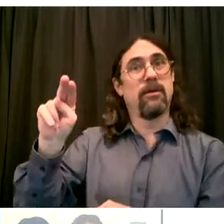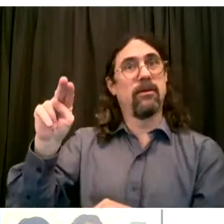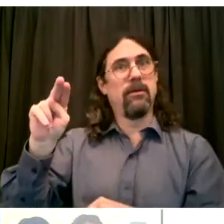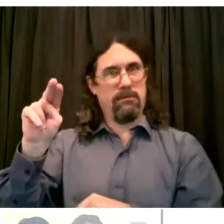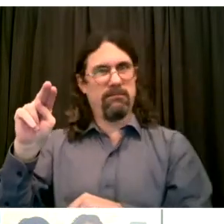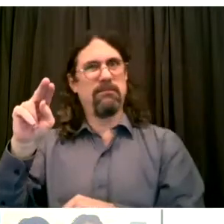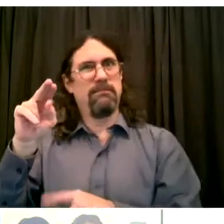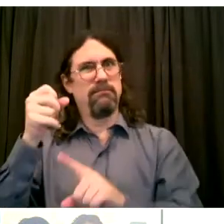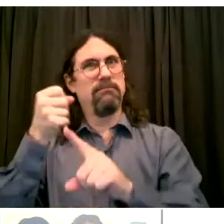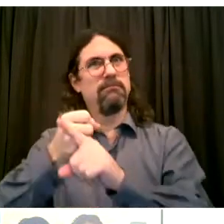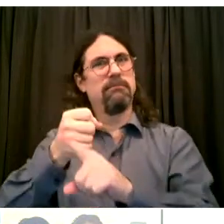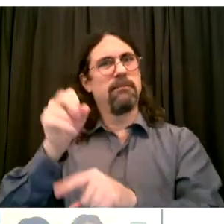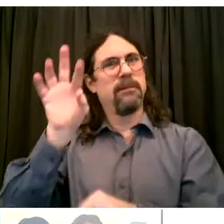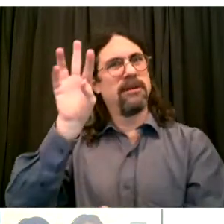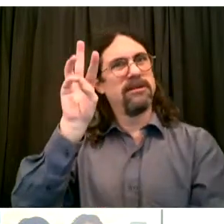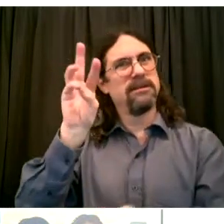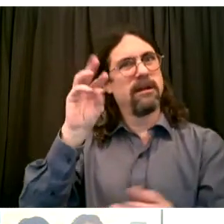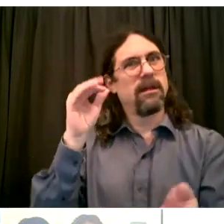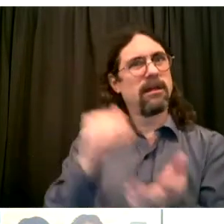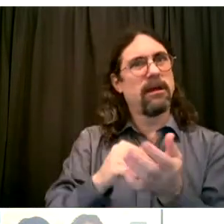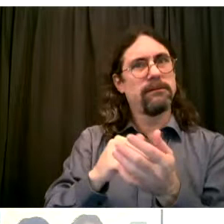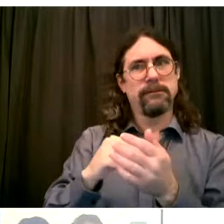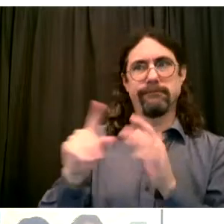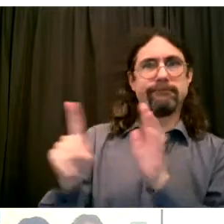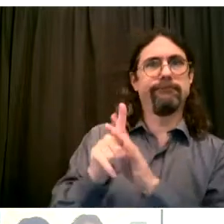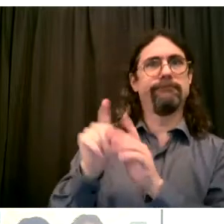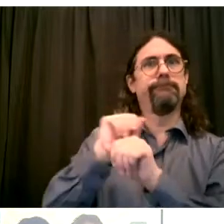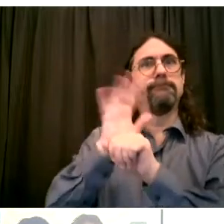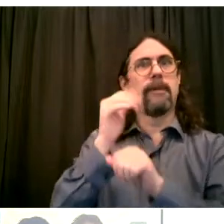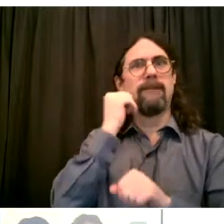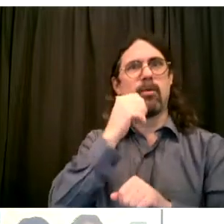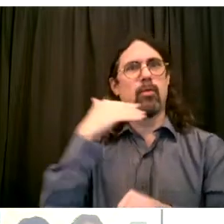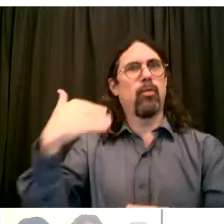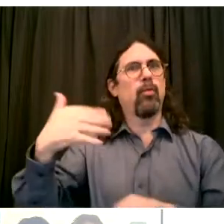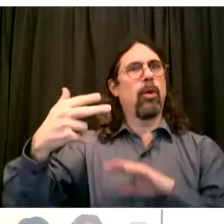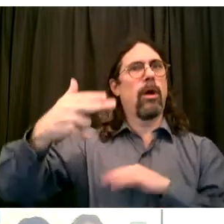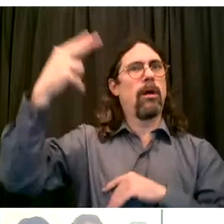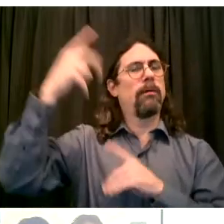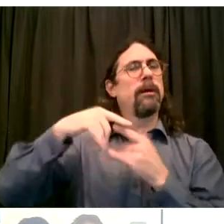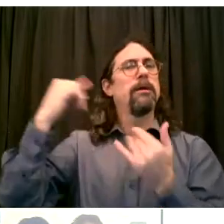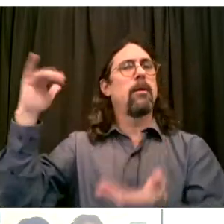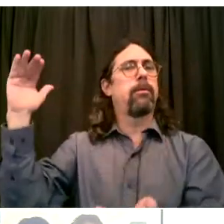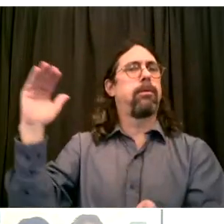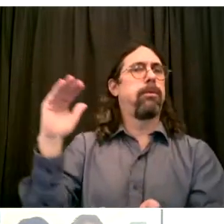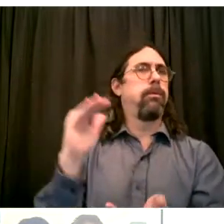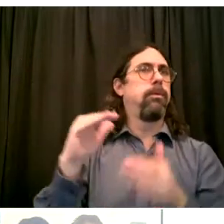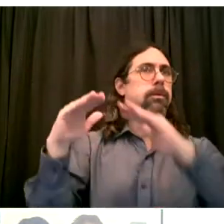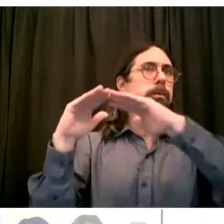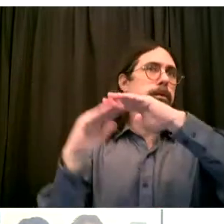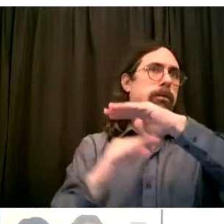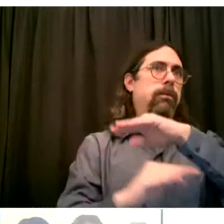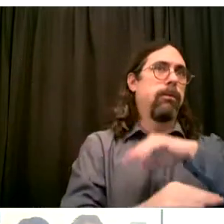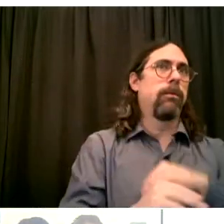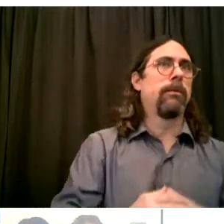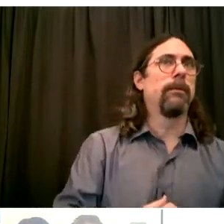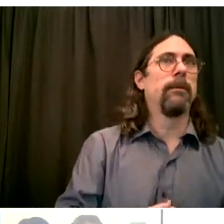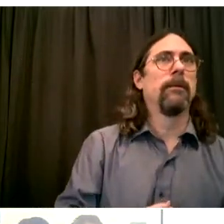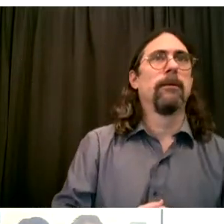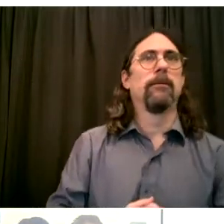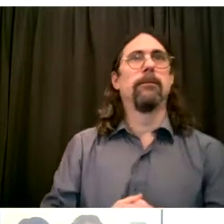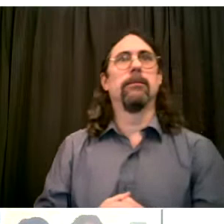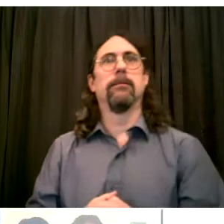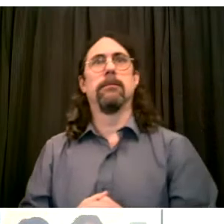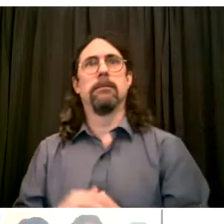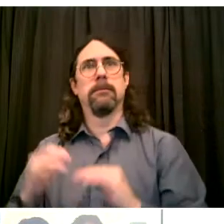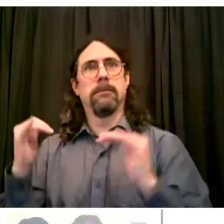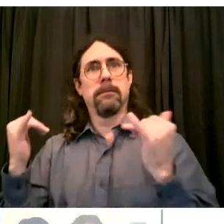in early December with respect to total number of cases. We do, of course, want to